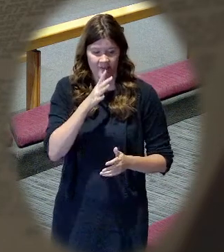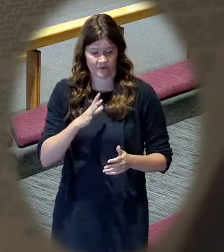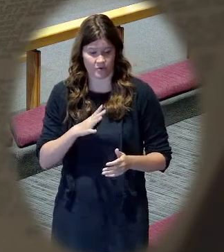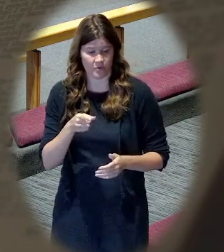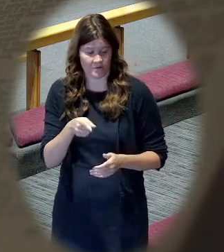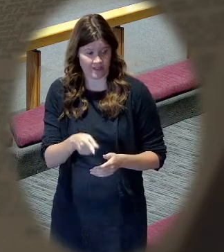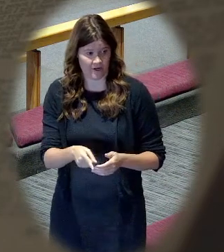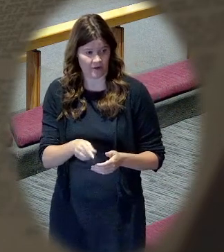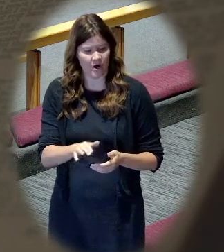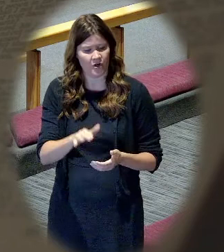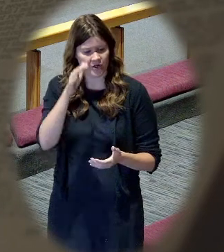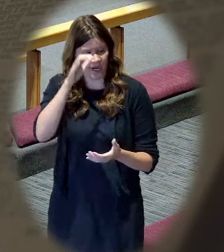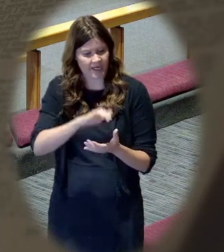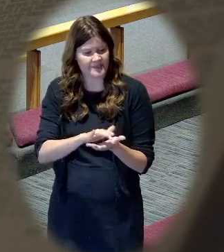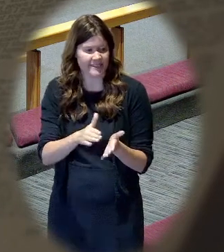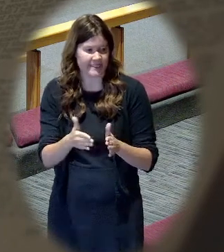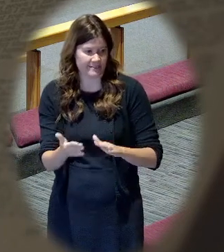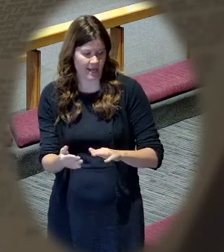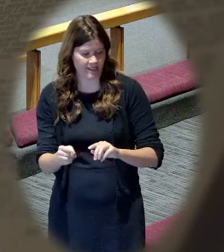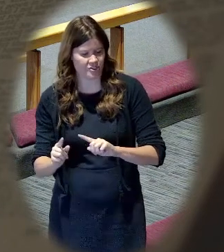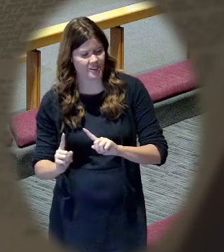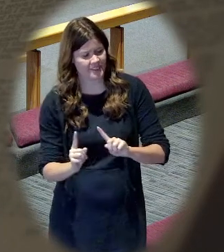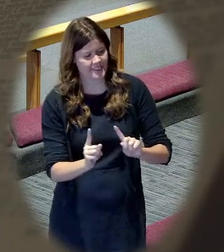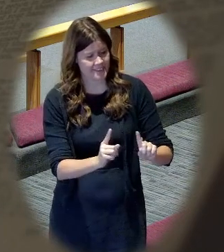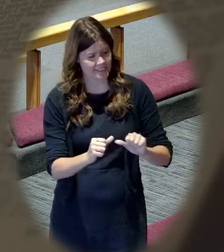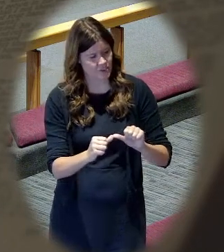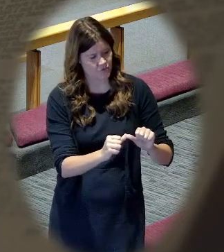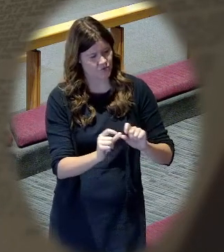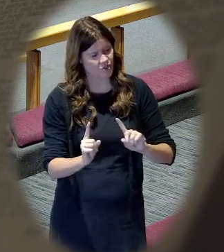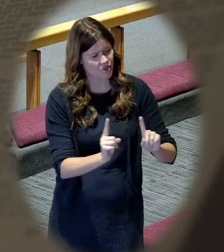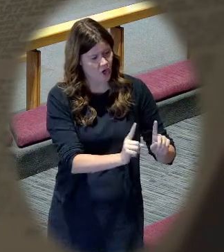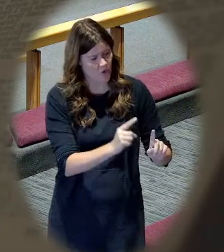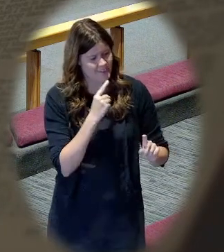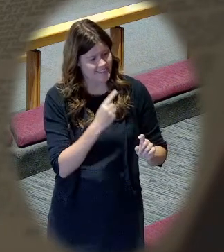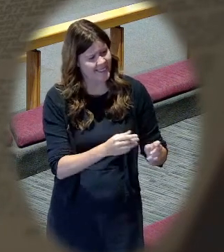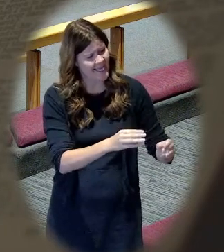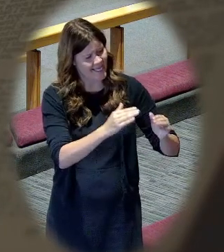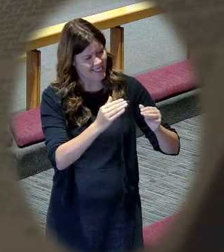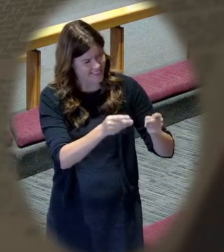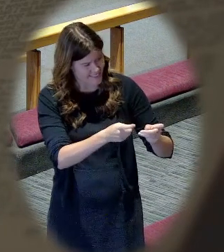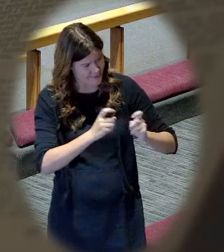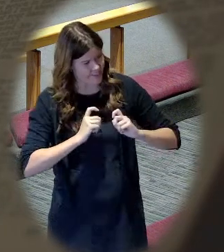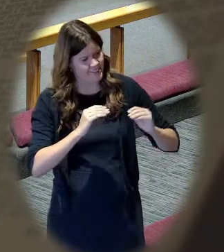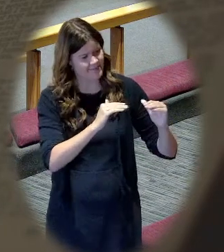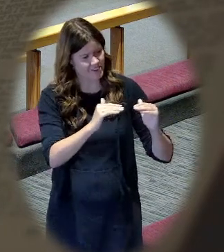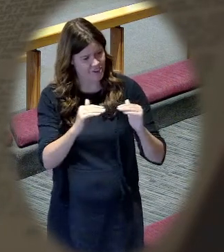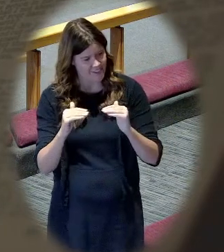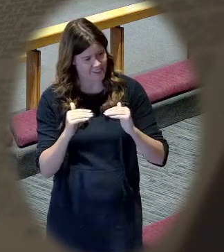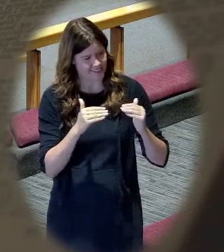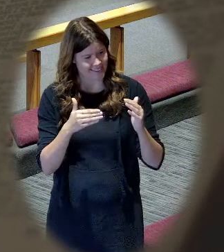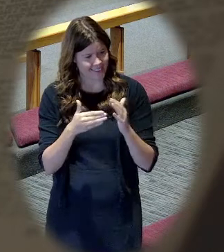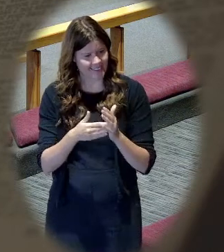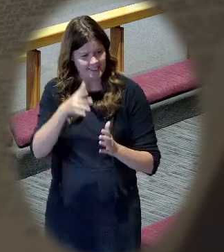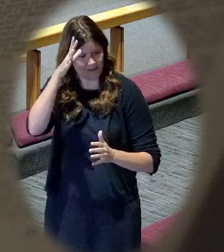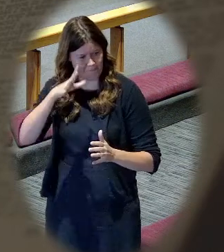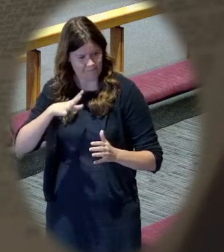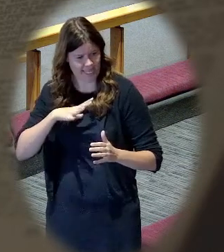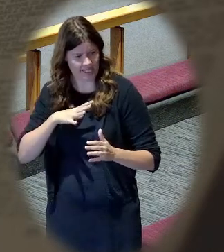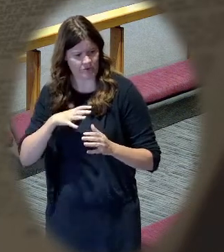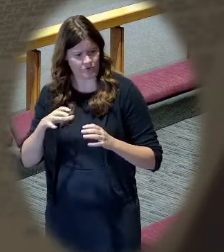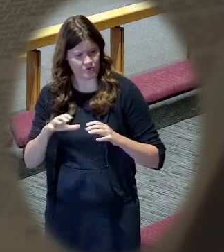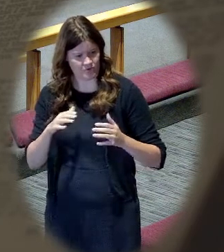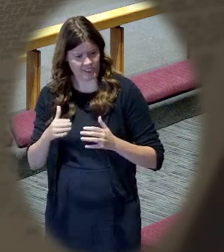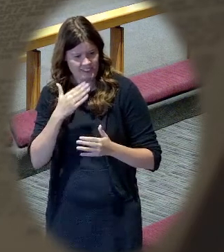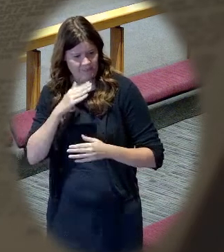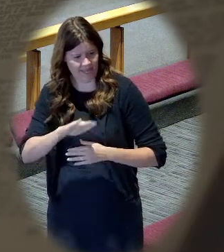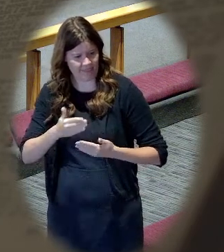that city who kept coming to him saying, 'Give me justice against my adversary.'